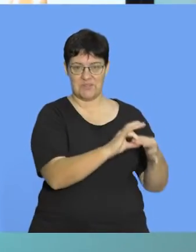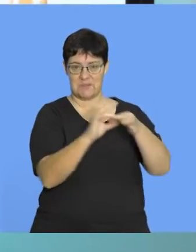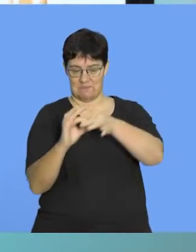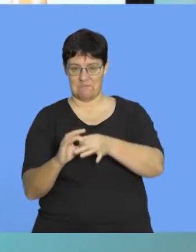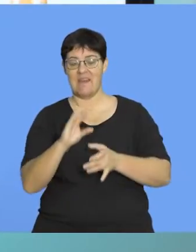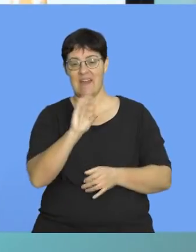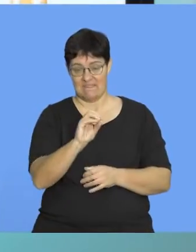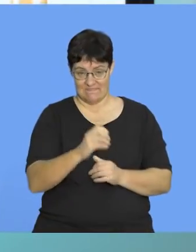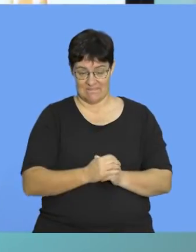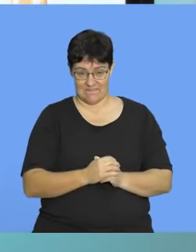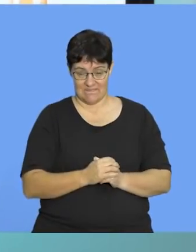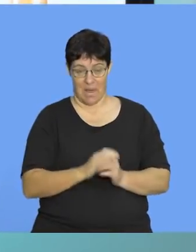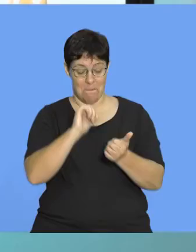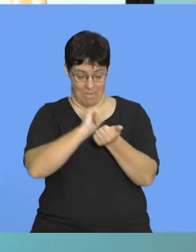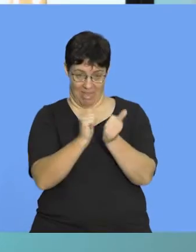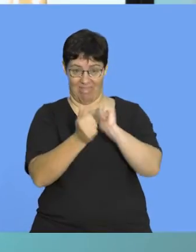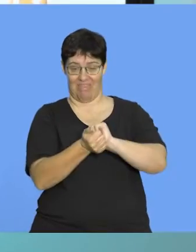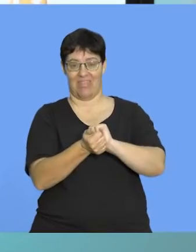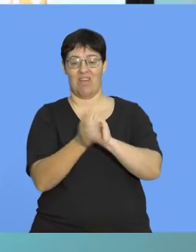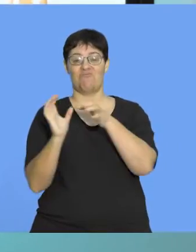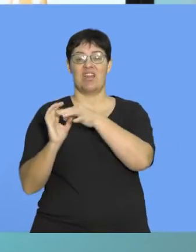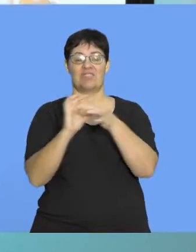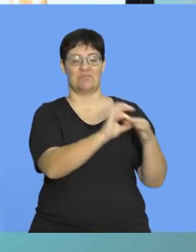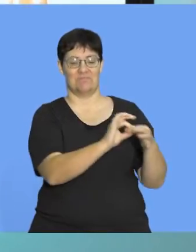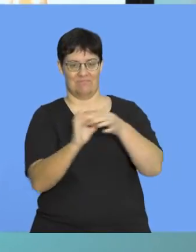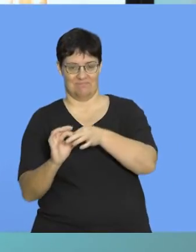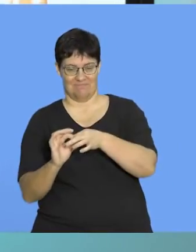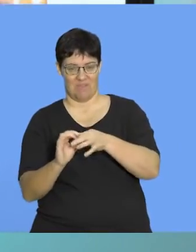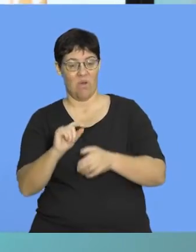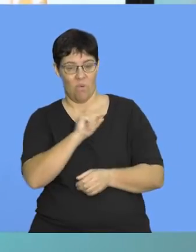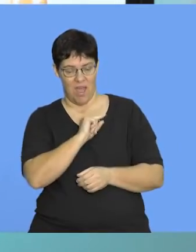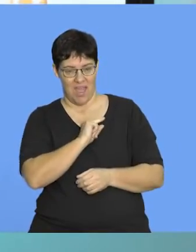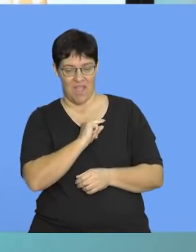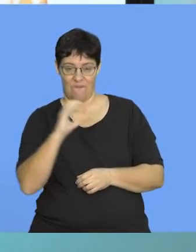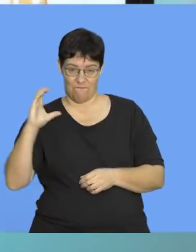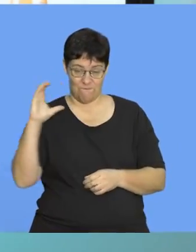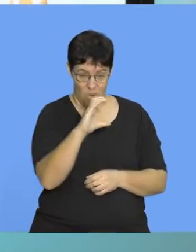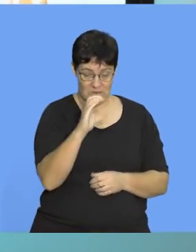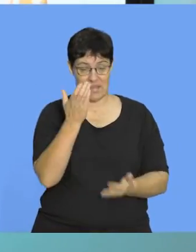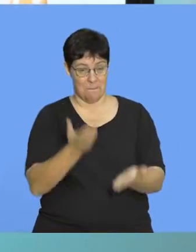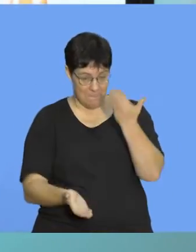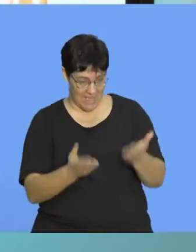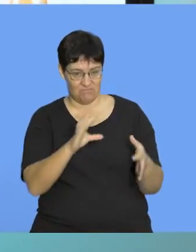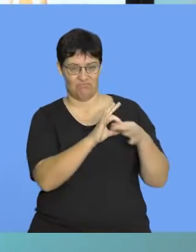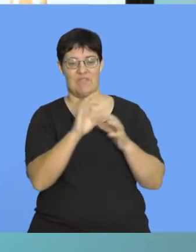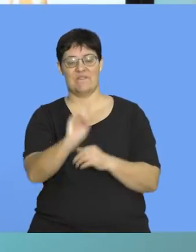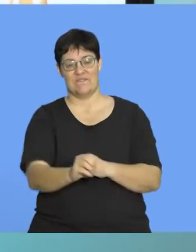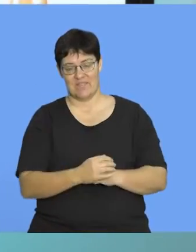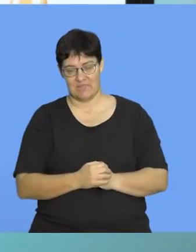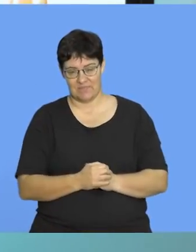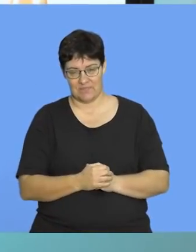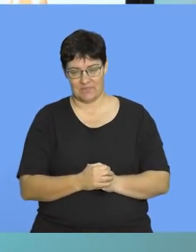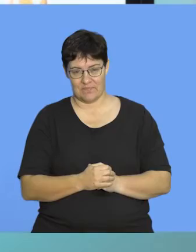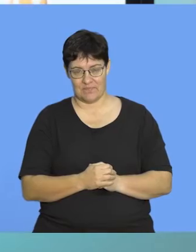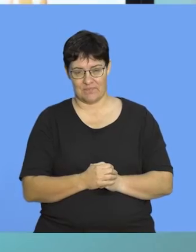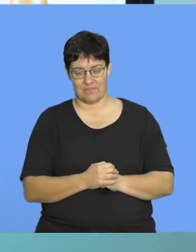a mathematical relationship between the force and the masses. We